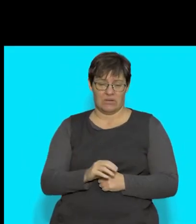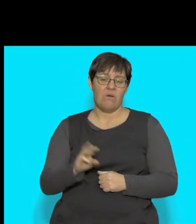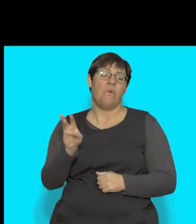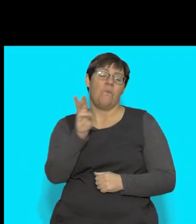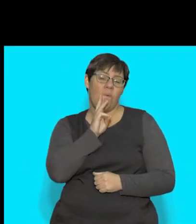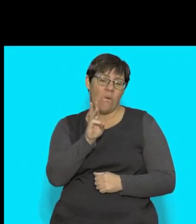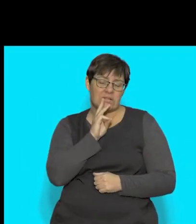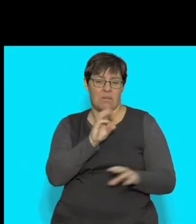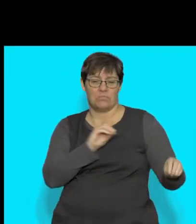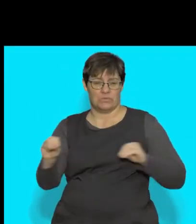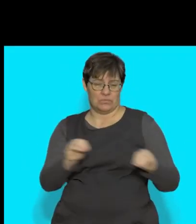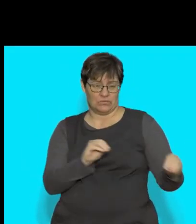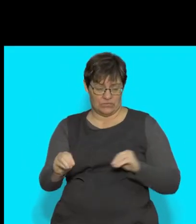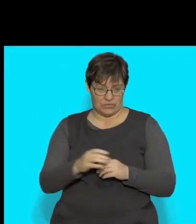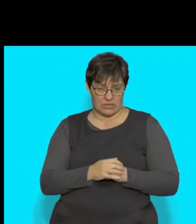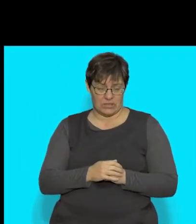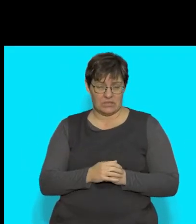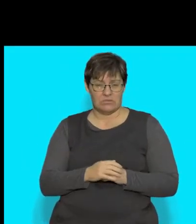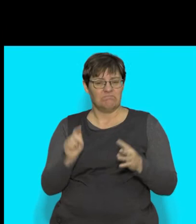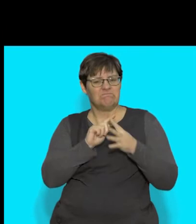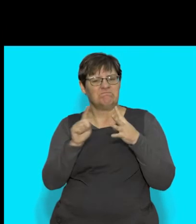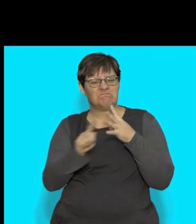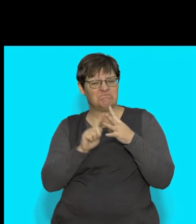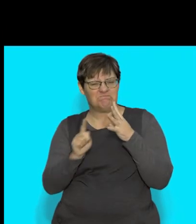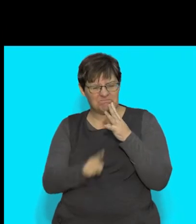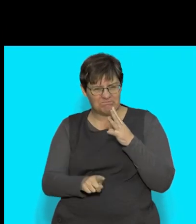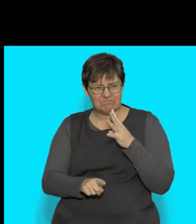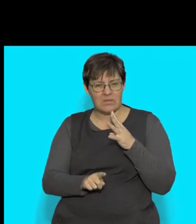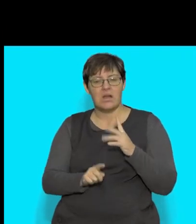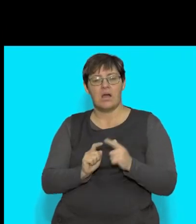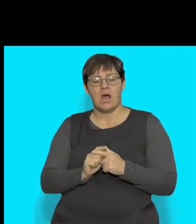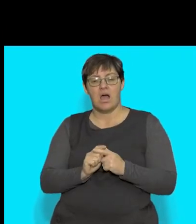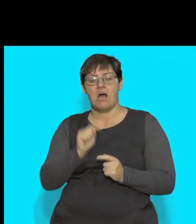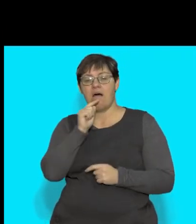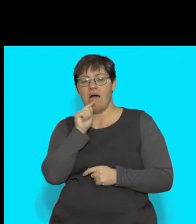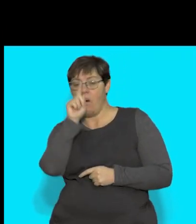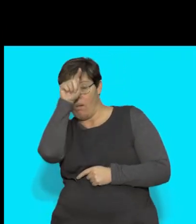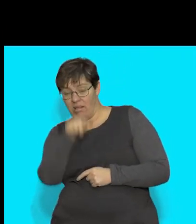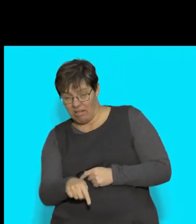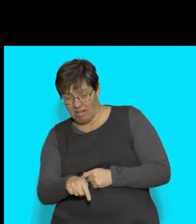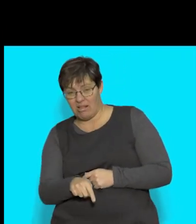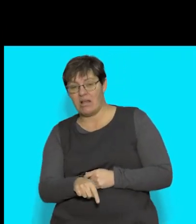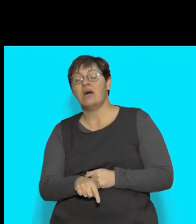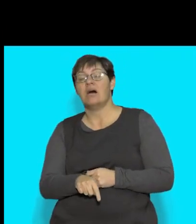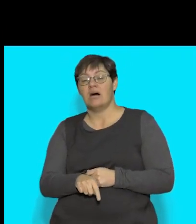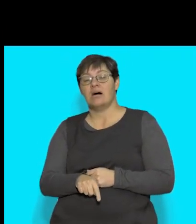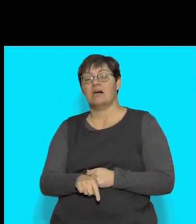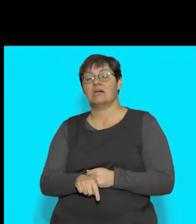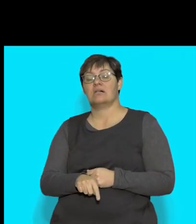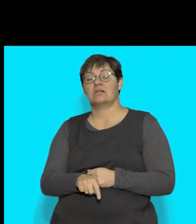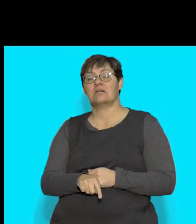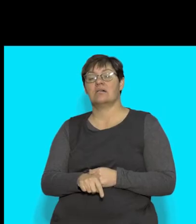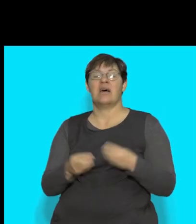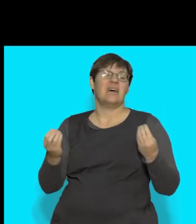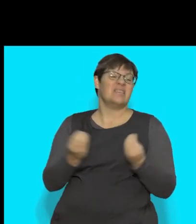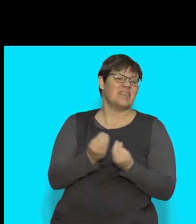got a tick next to them. All of them are going to be, right, things that I want my body to keep. So I'm